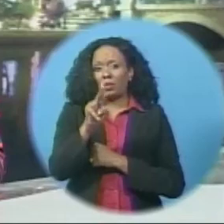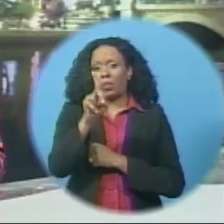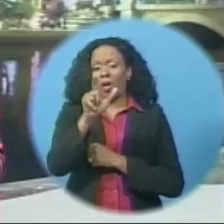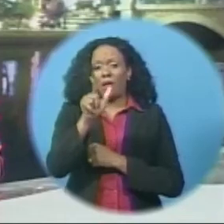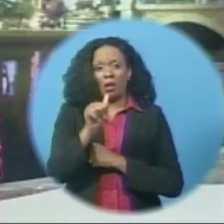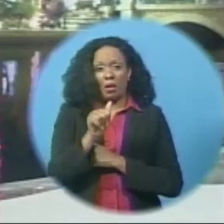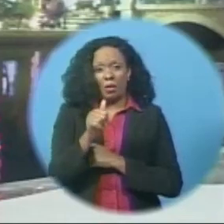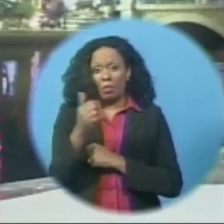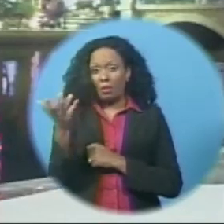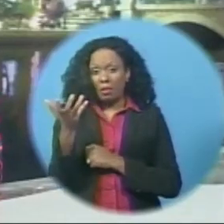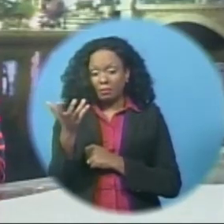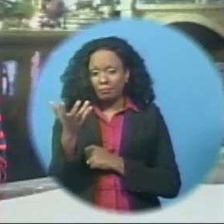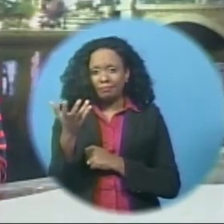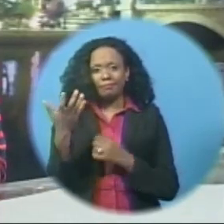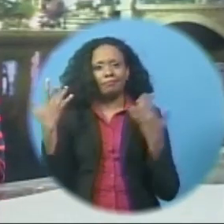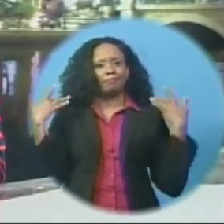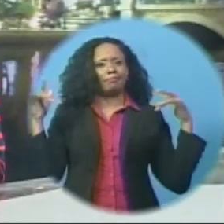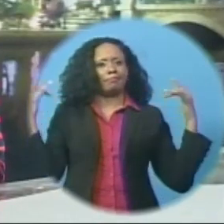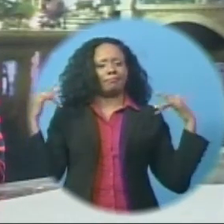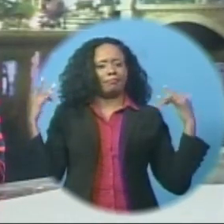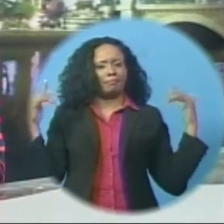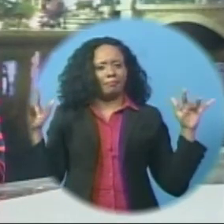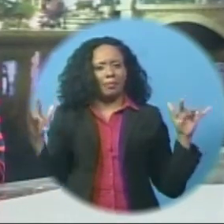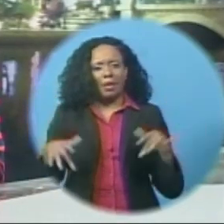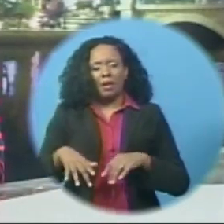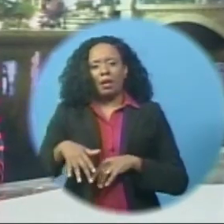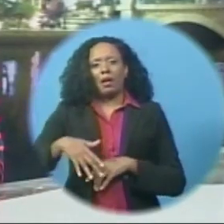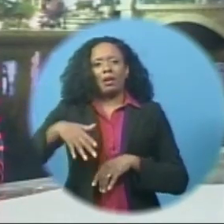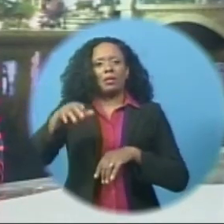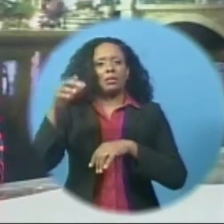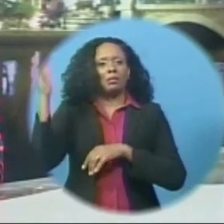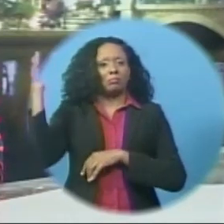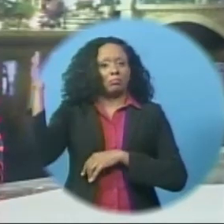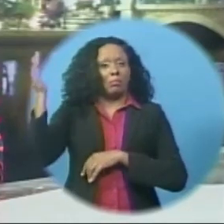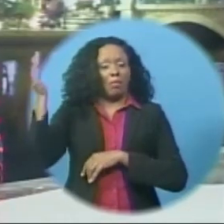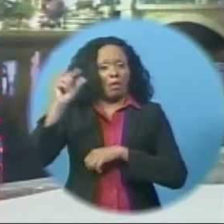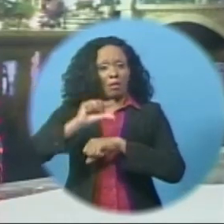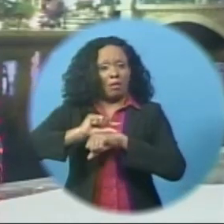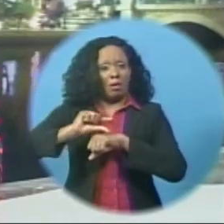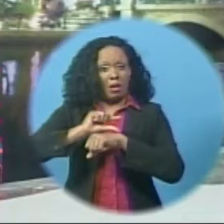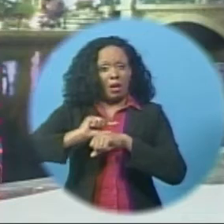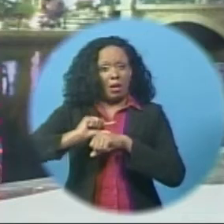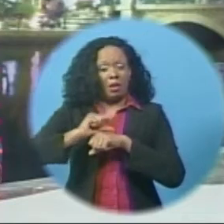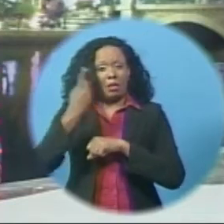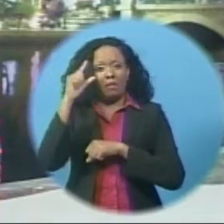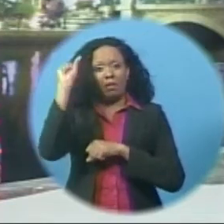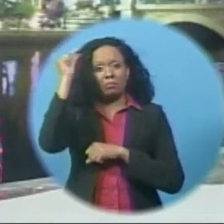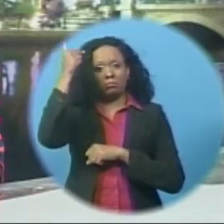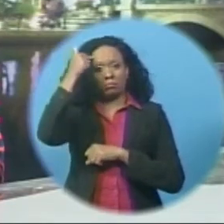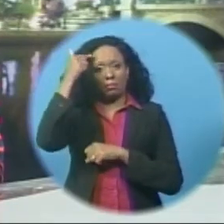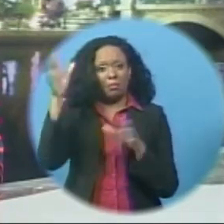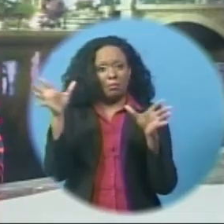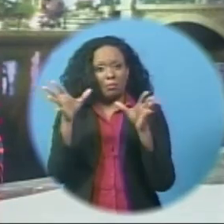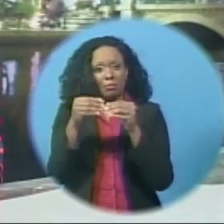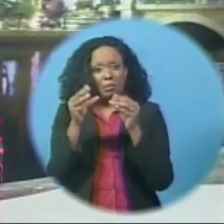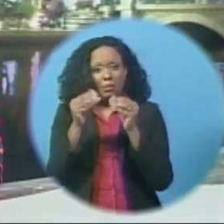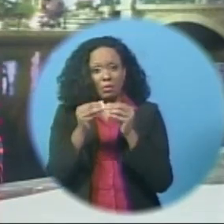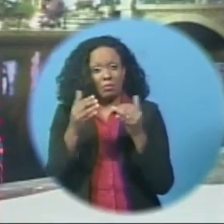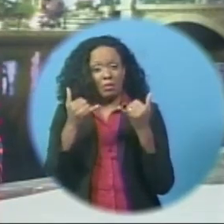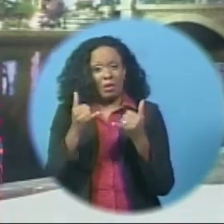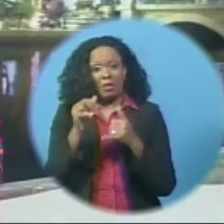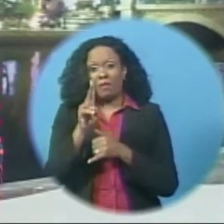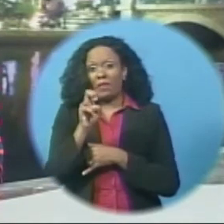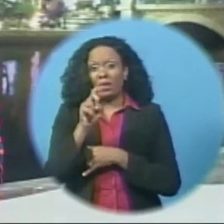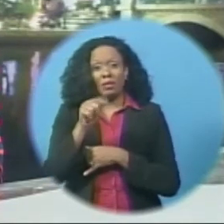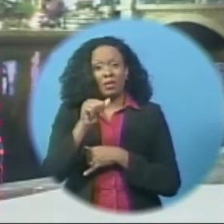General Ambassador LaRocque. Speaking in Grenada ahead of the start of the 38th Heads of Government Summit, he said currently